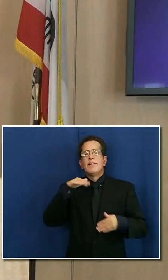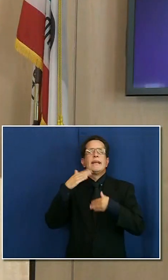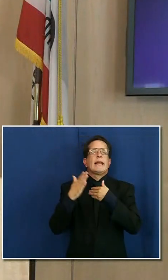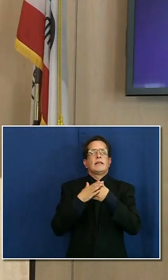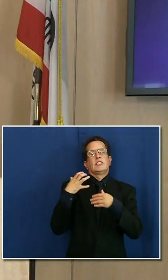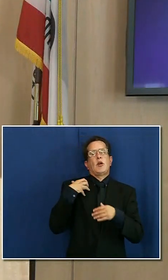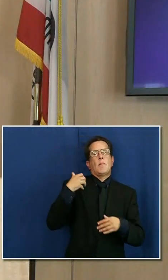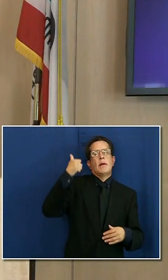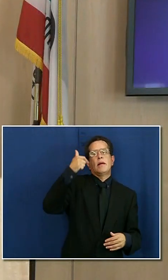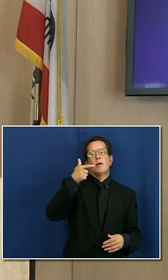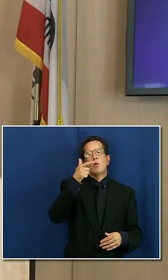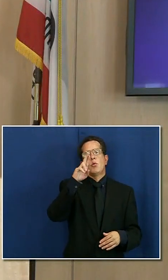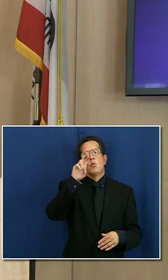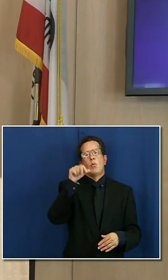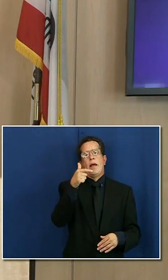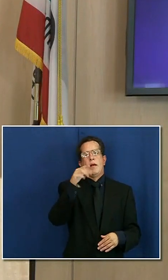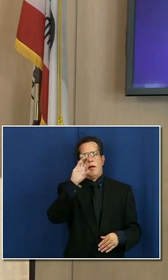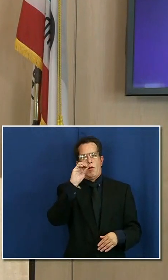Greg Cox. Thank you.